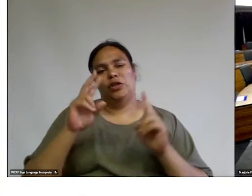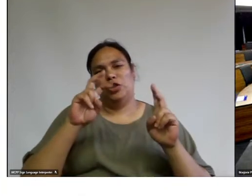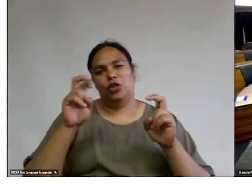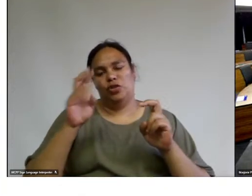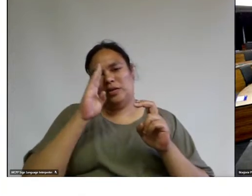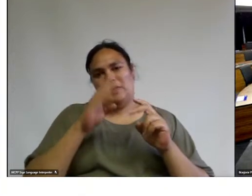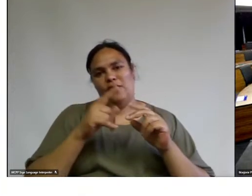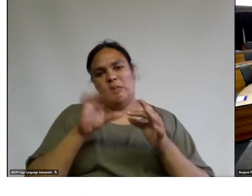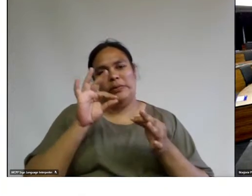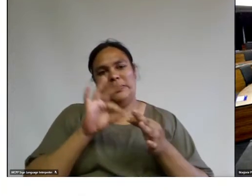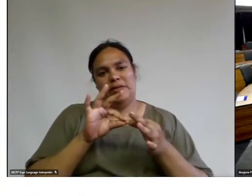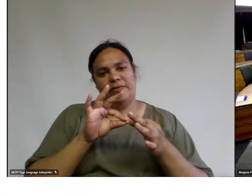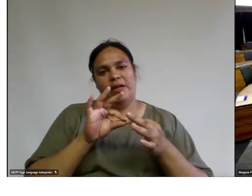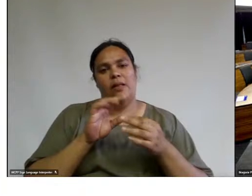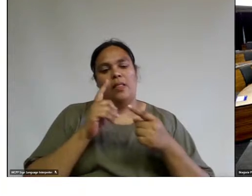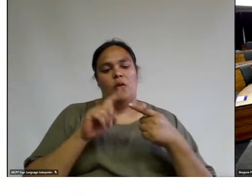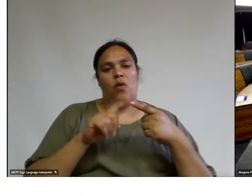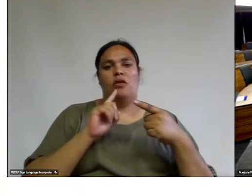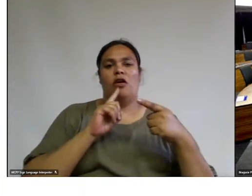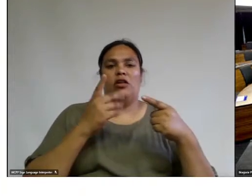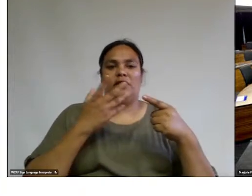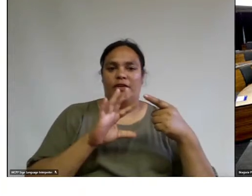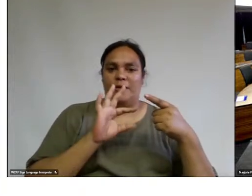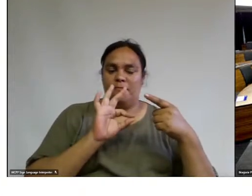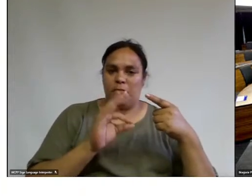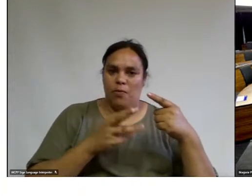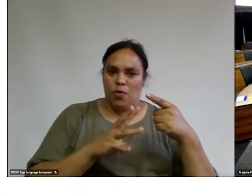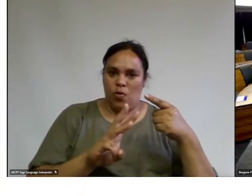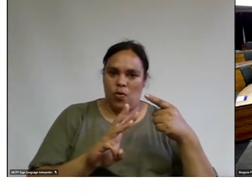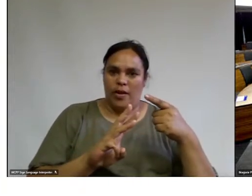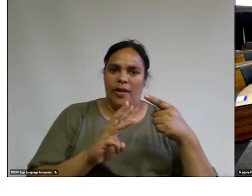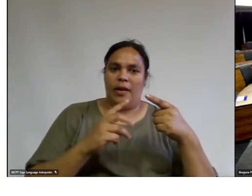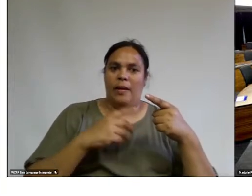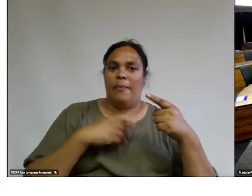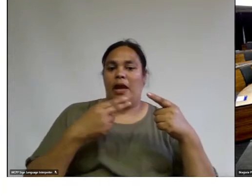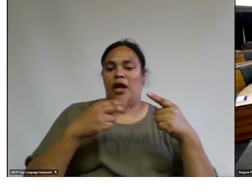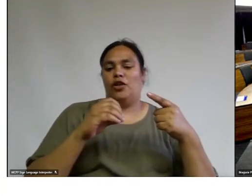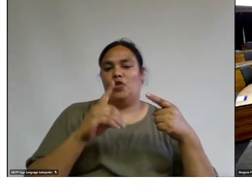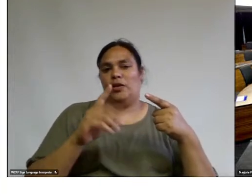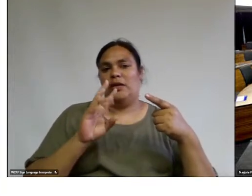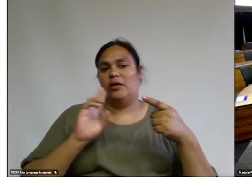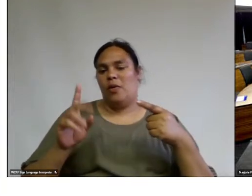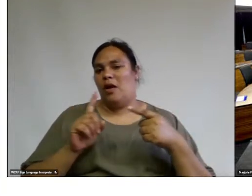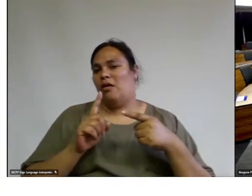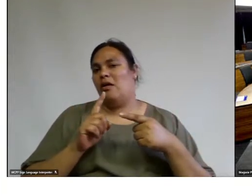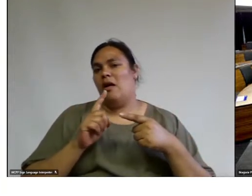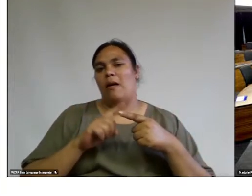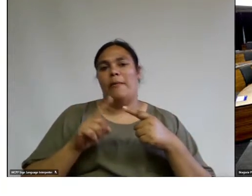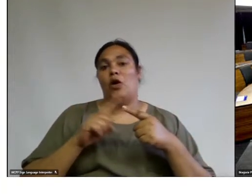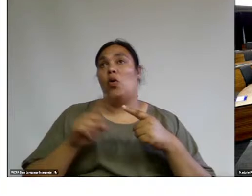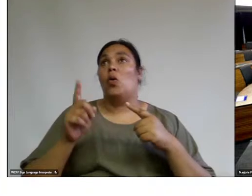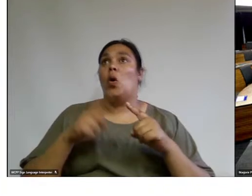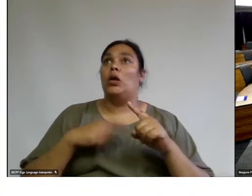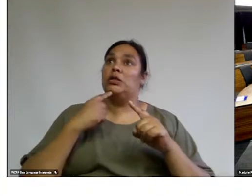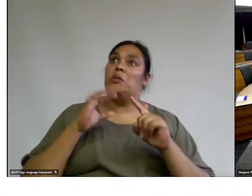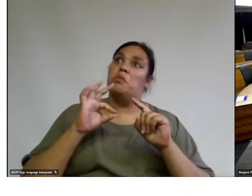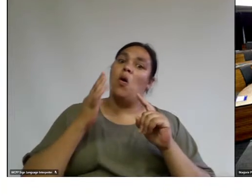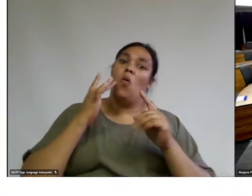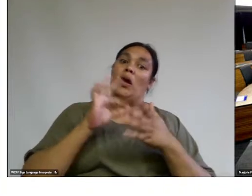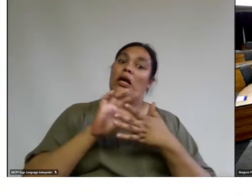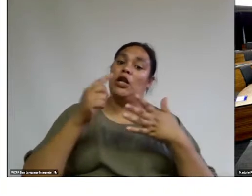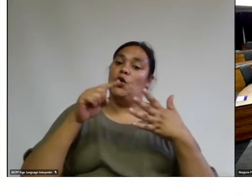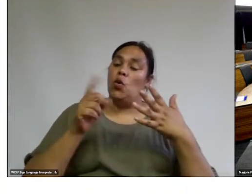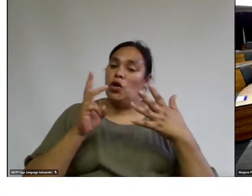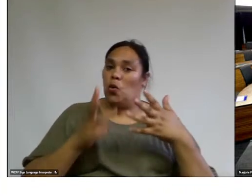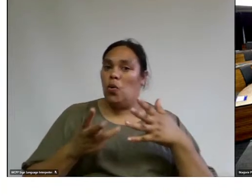at me specifically. The one has been answered very adequately by my HOD. Obviously, we can't say for sure that when we're going to get a clean audit is not